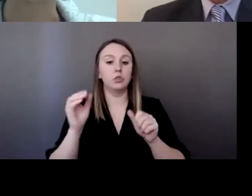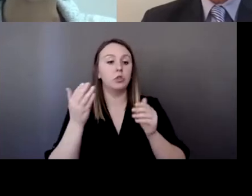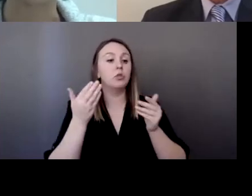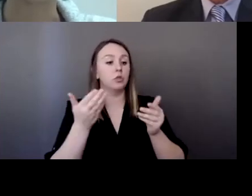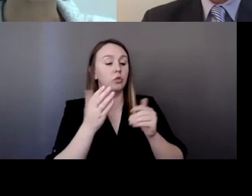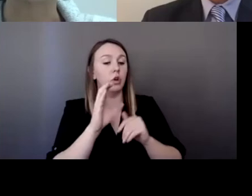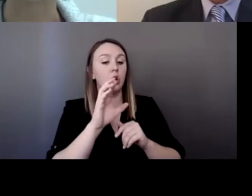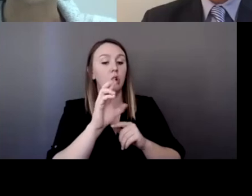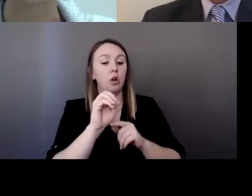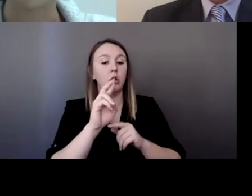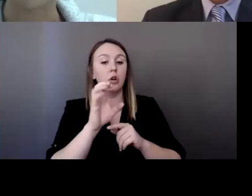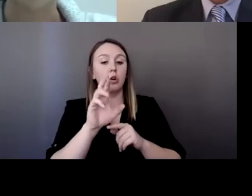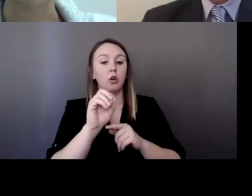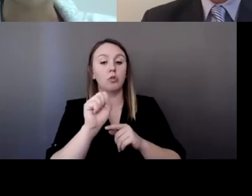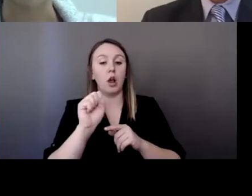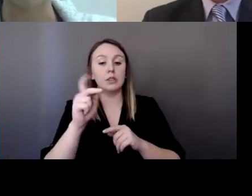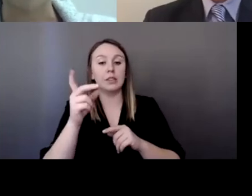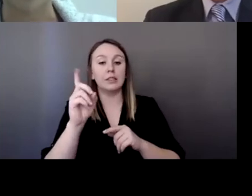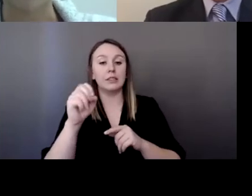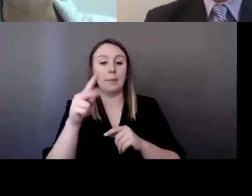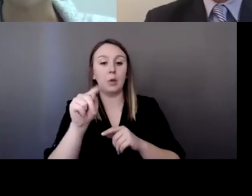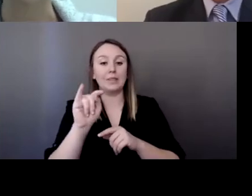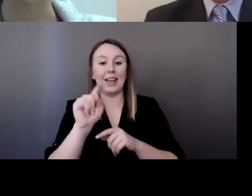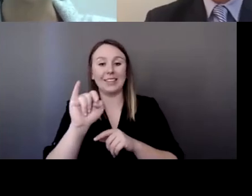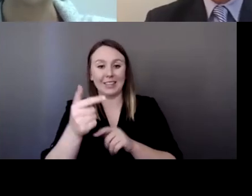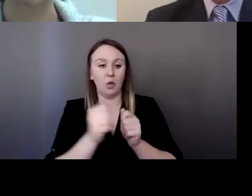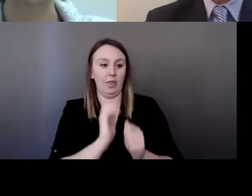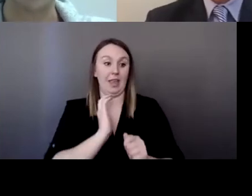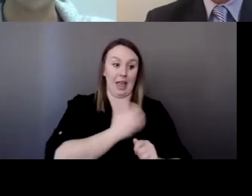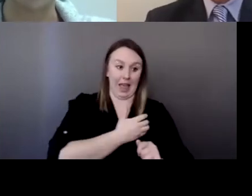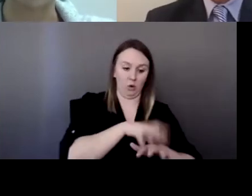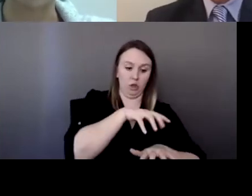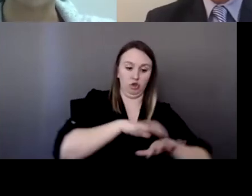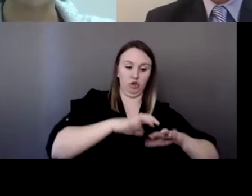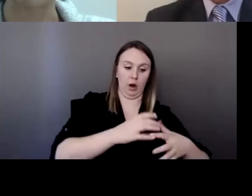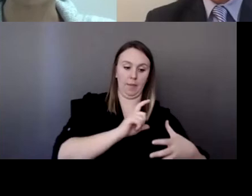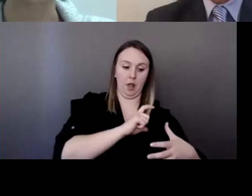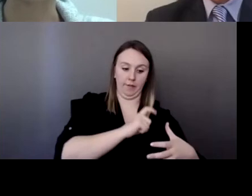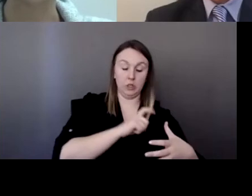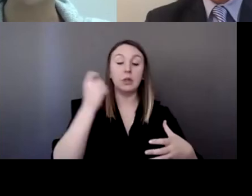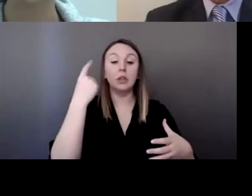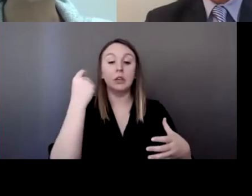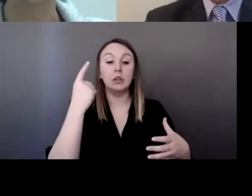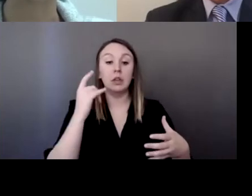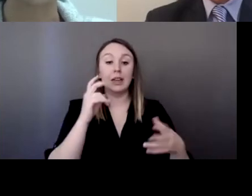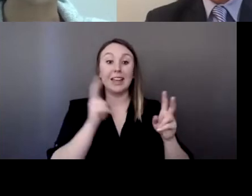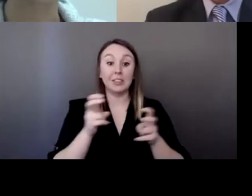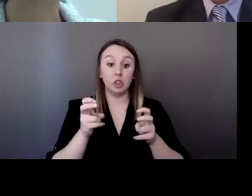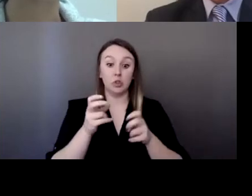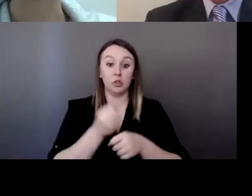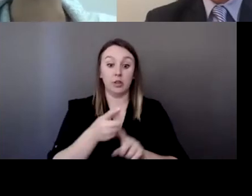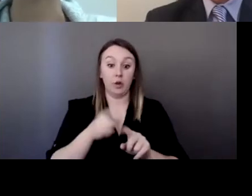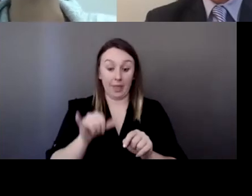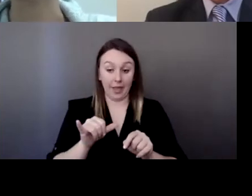with our law enforcement. However, the issues are stemming from that, or that